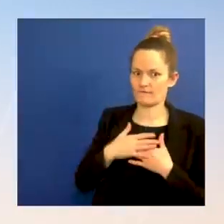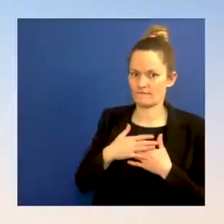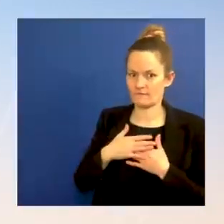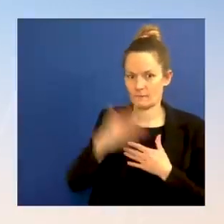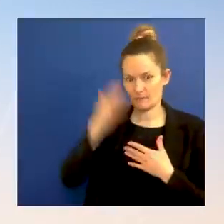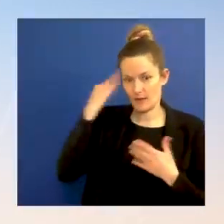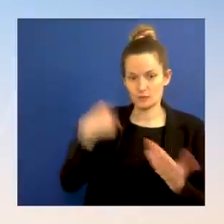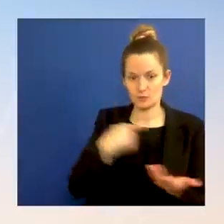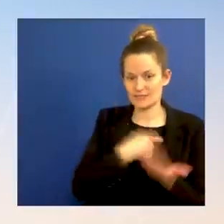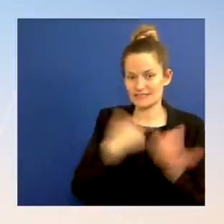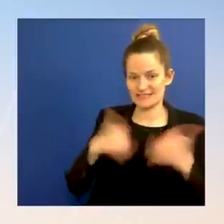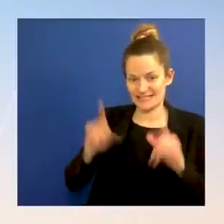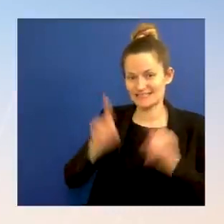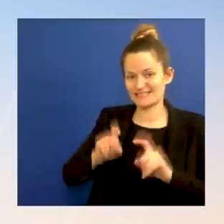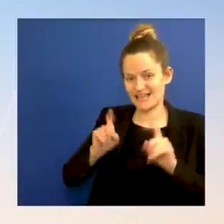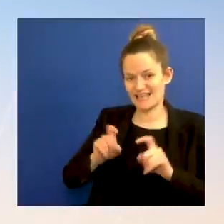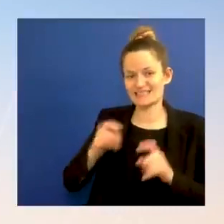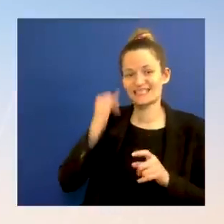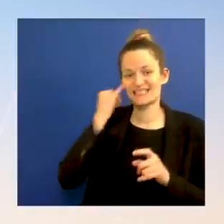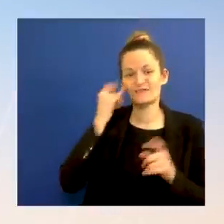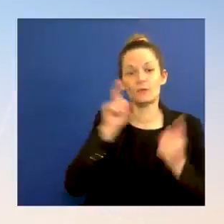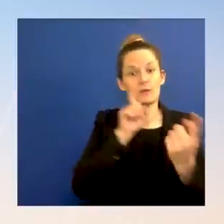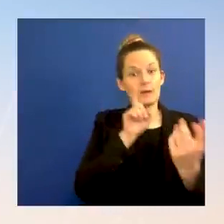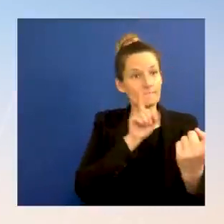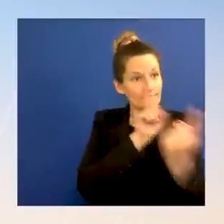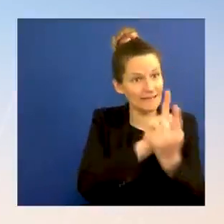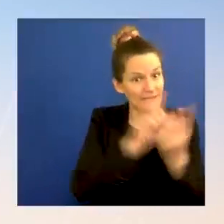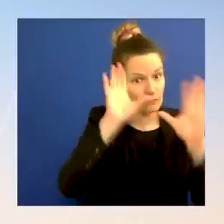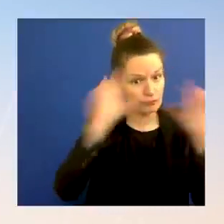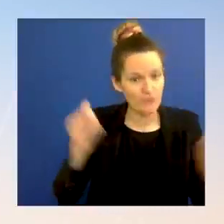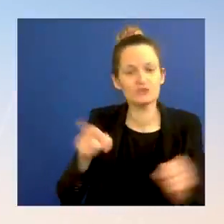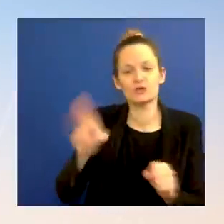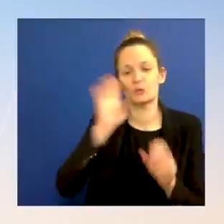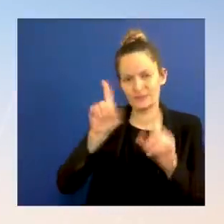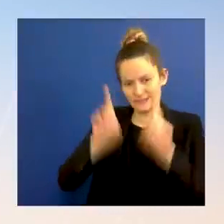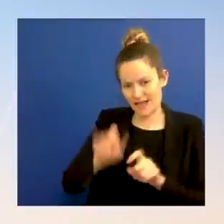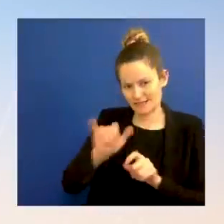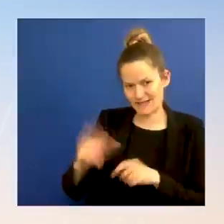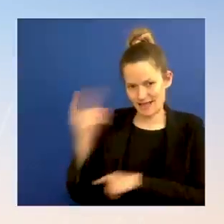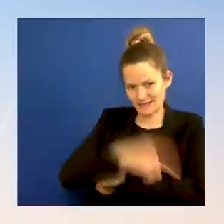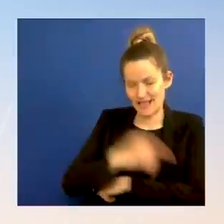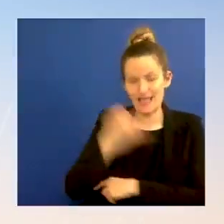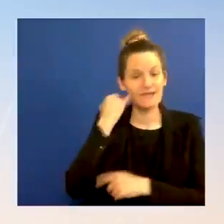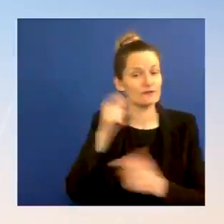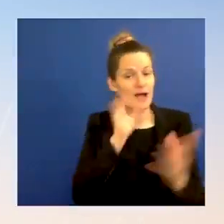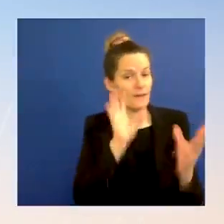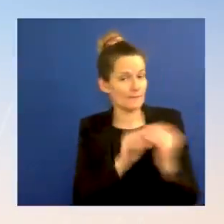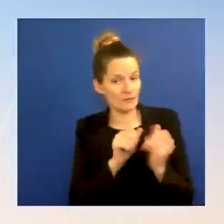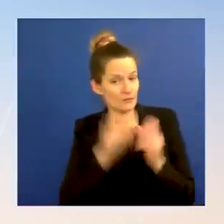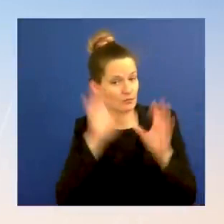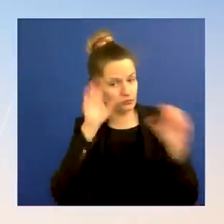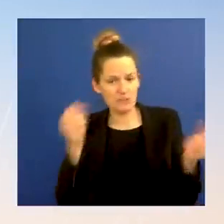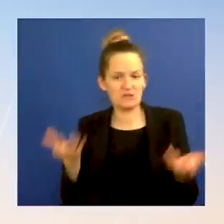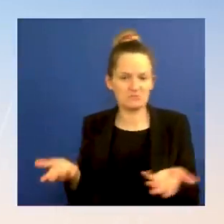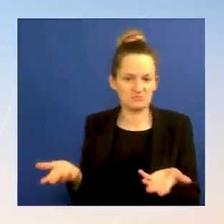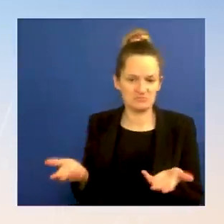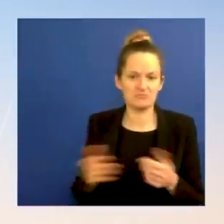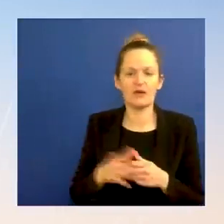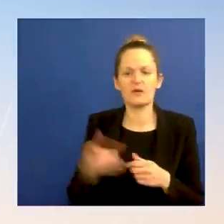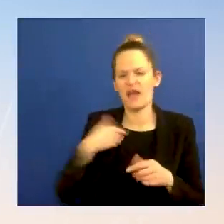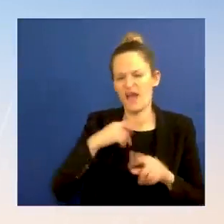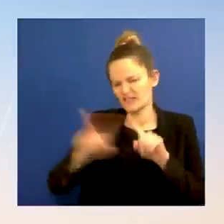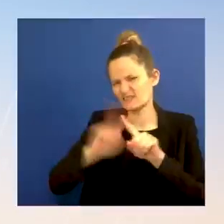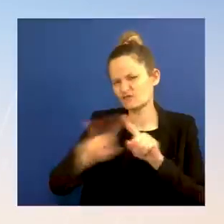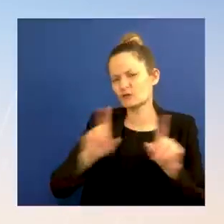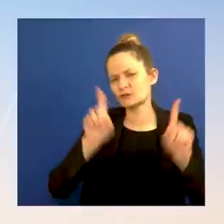you're tested that day. If you're not going to see the president, everybody is on a different version of a testing protocol. Been tested since